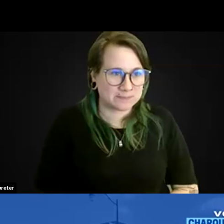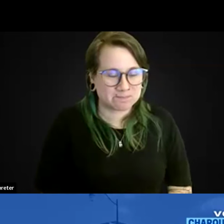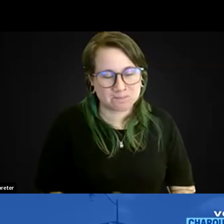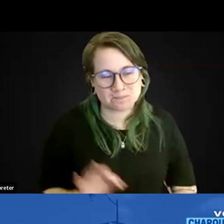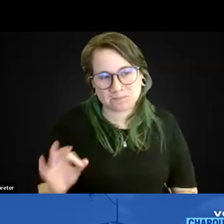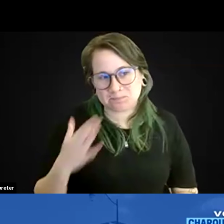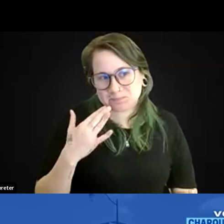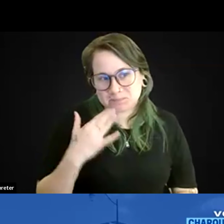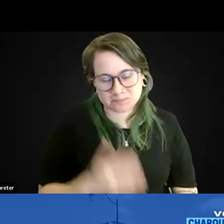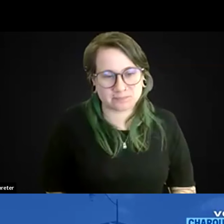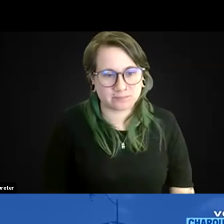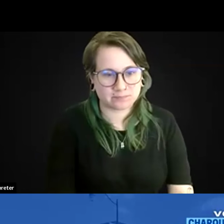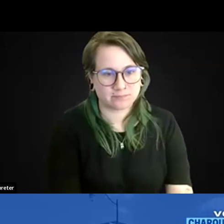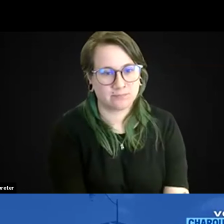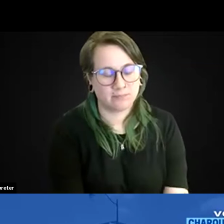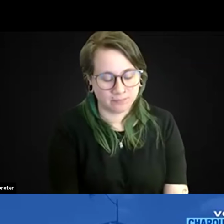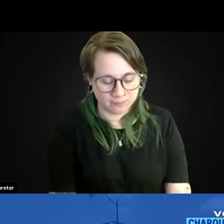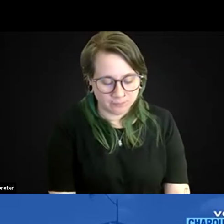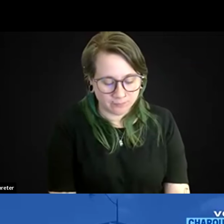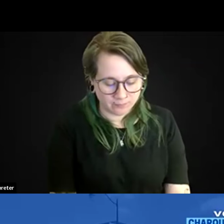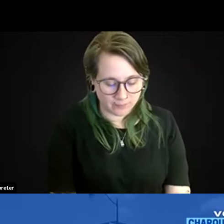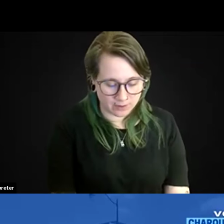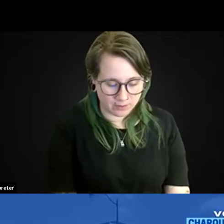you, Commander. Thank you so much.